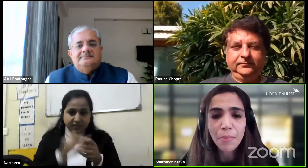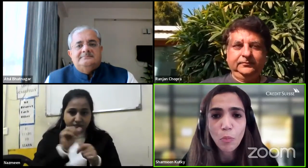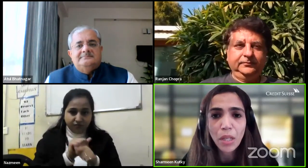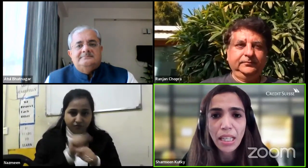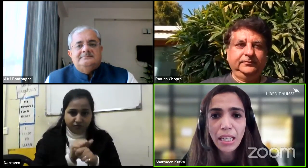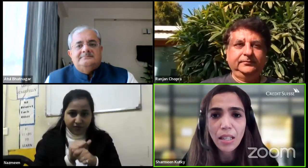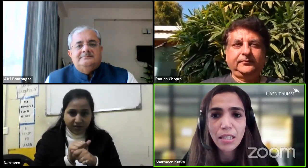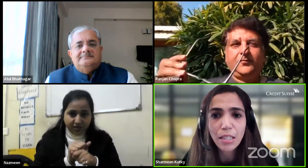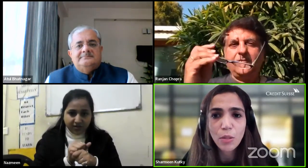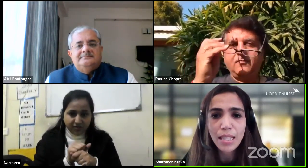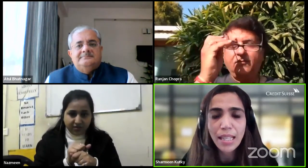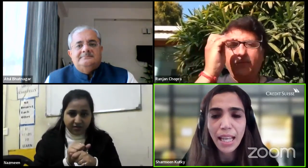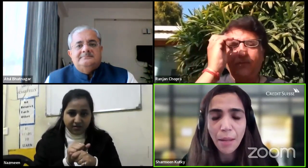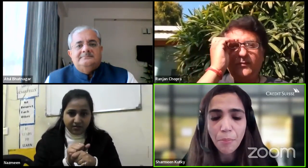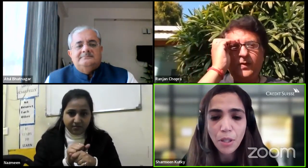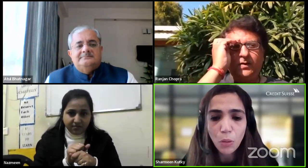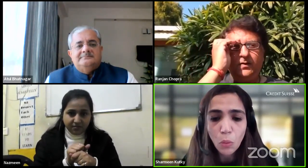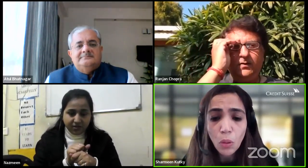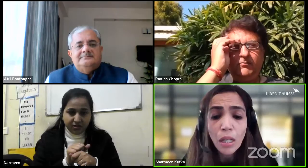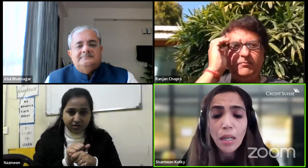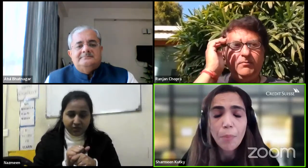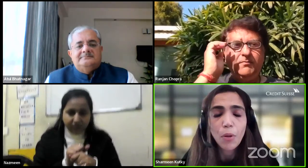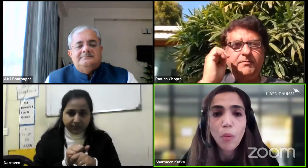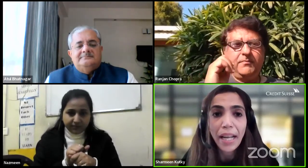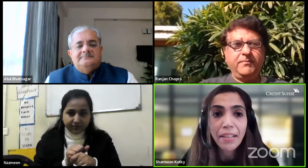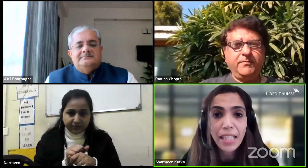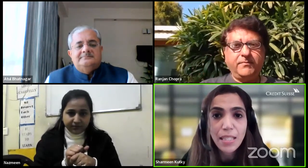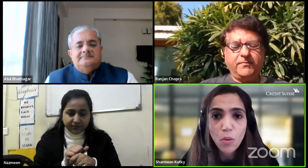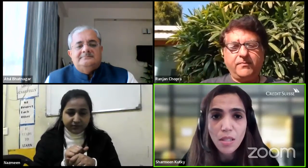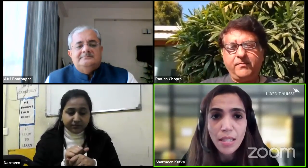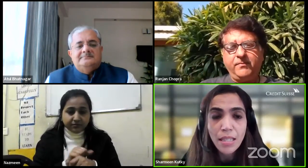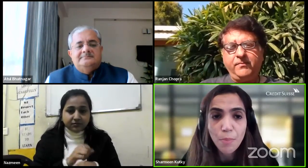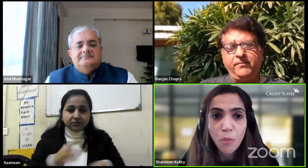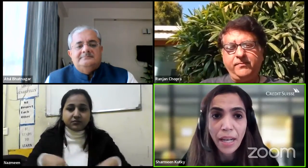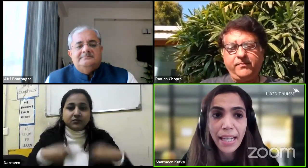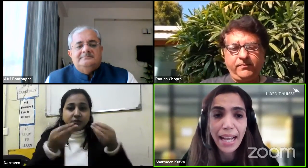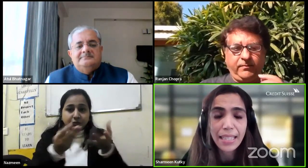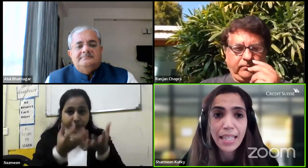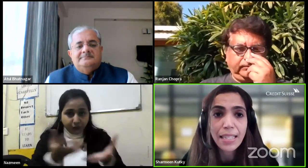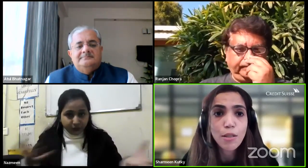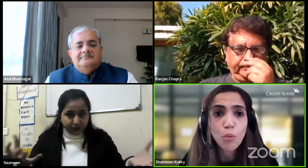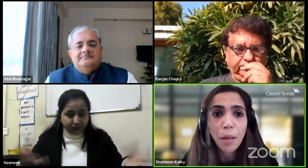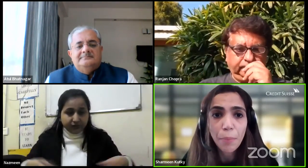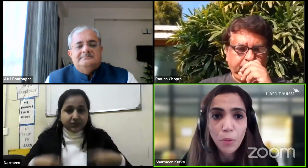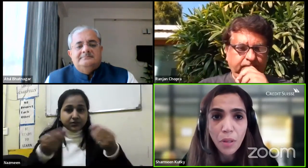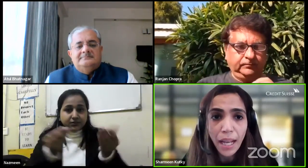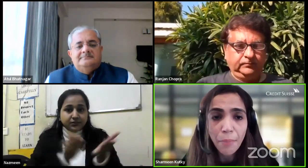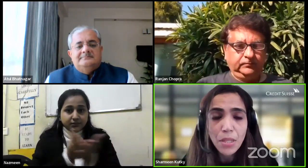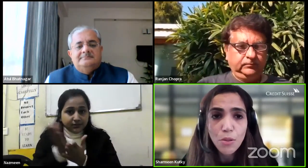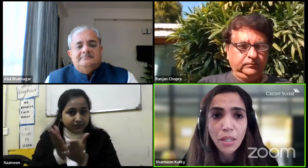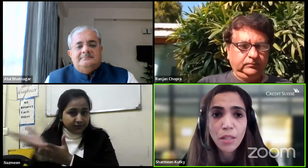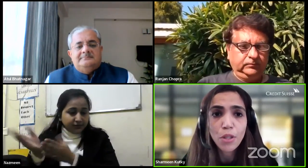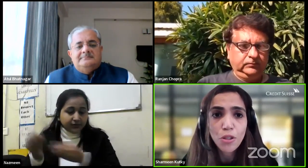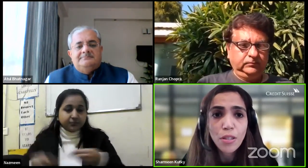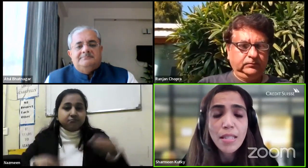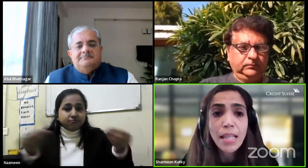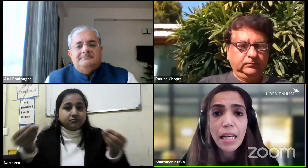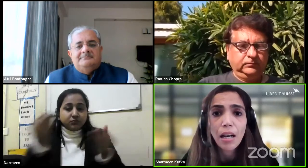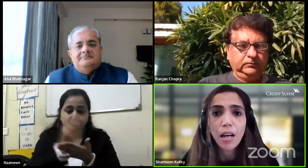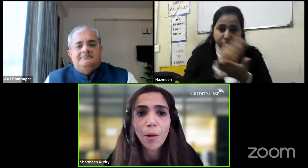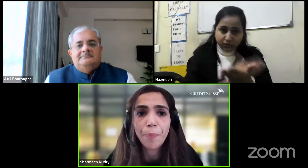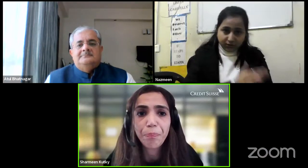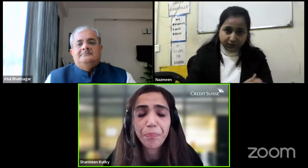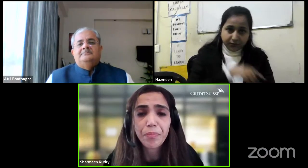foundations team, we continuously aim to provide resources, provide access through our programs to